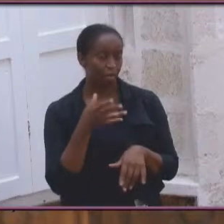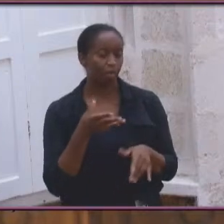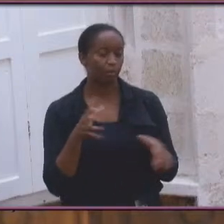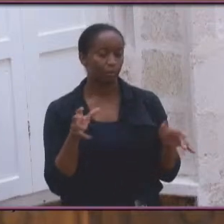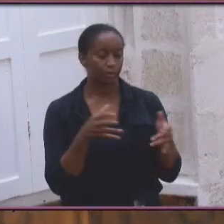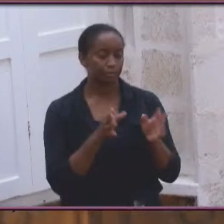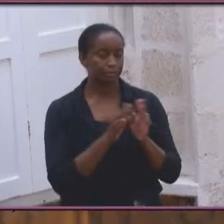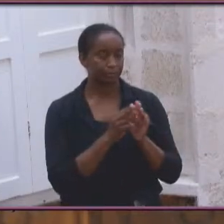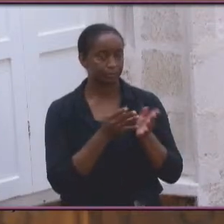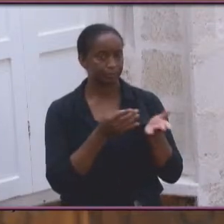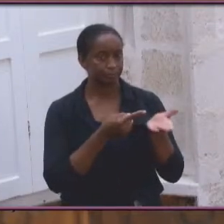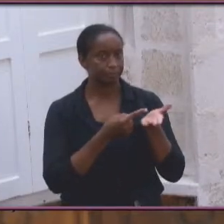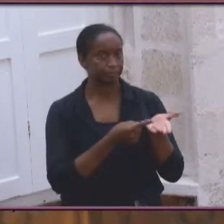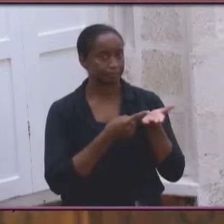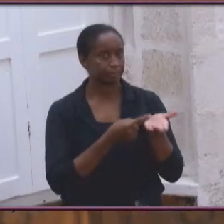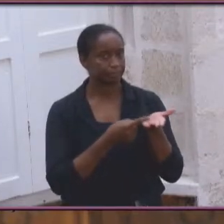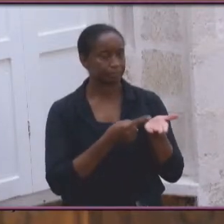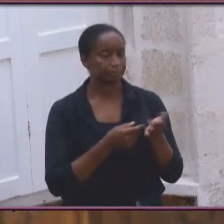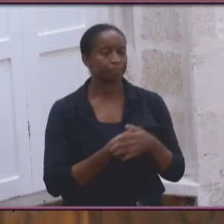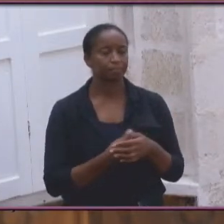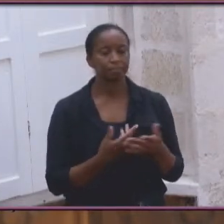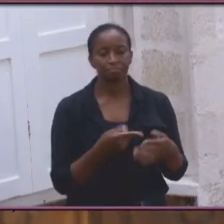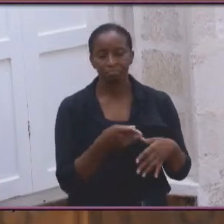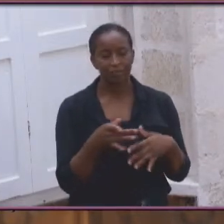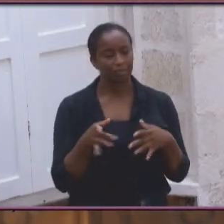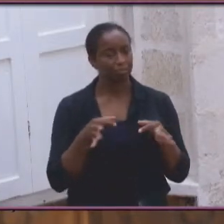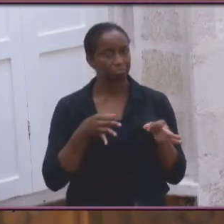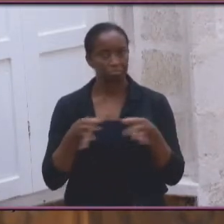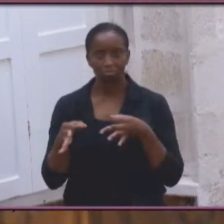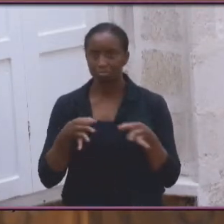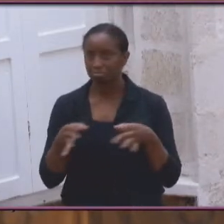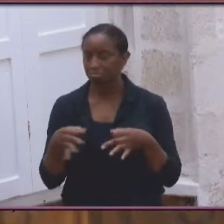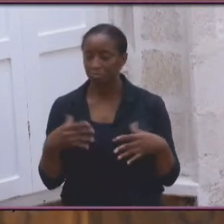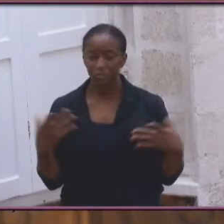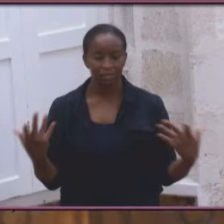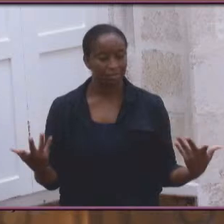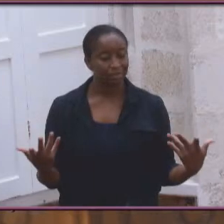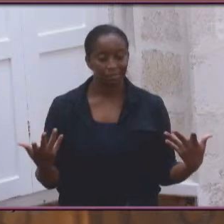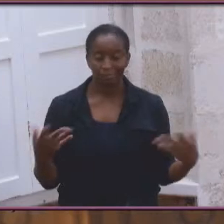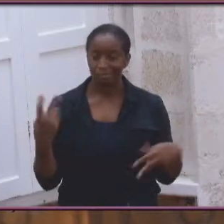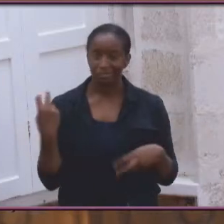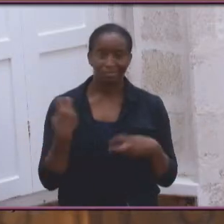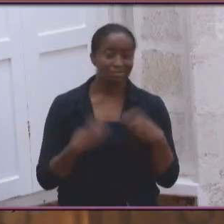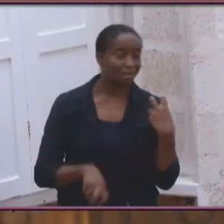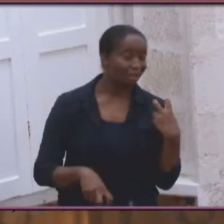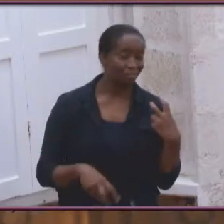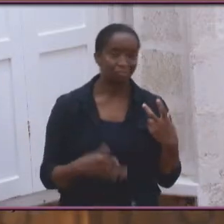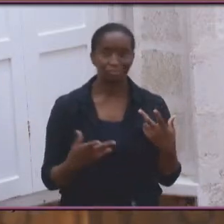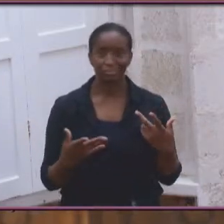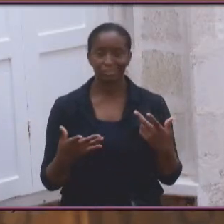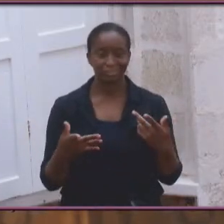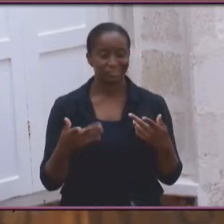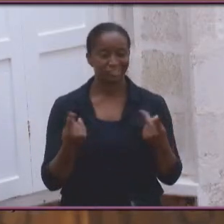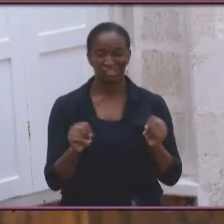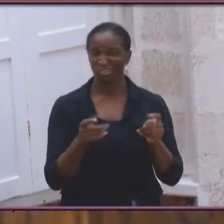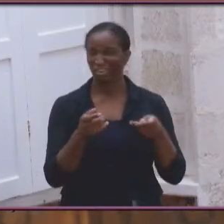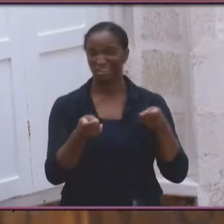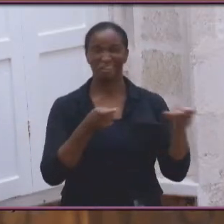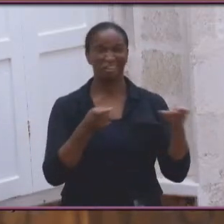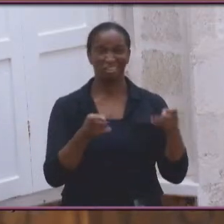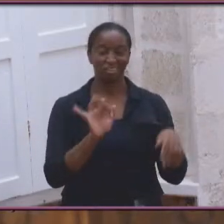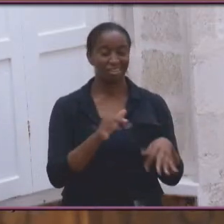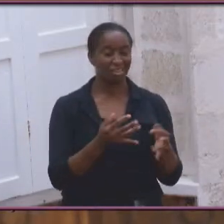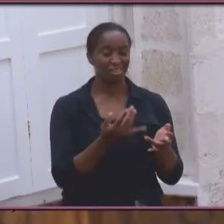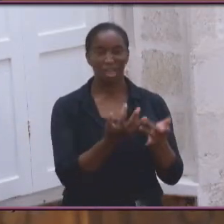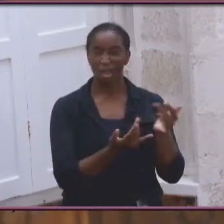cowage. And we all know it is extremely resilient. We burn cowage, but the seeds survive. And they germinate again